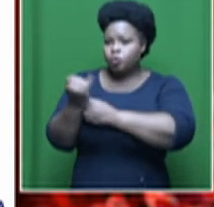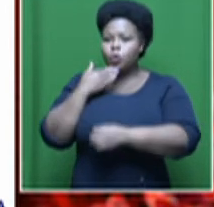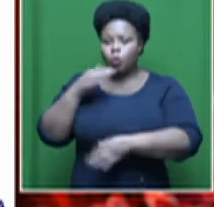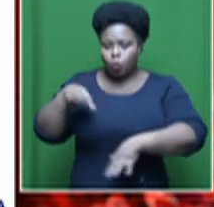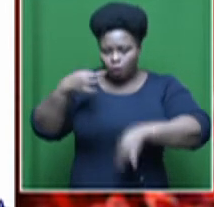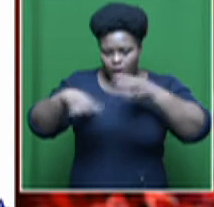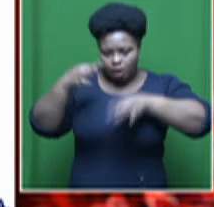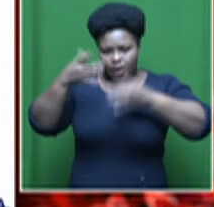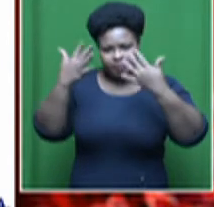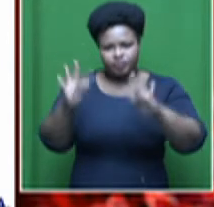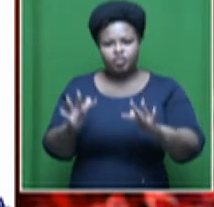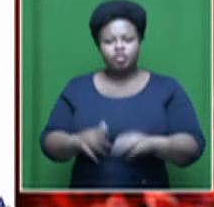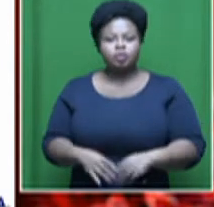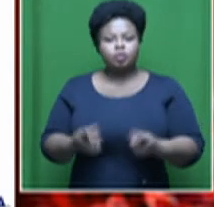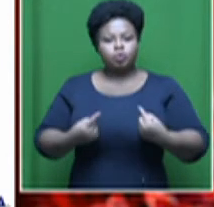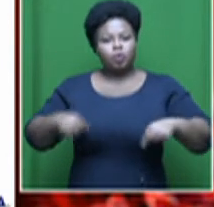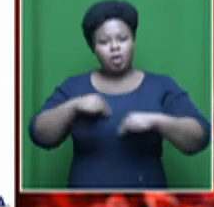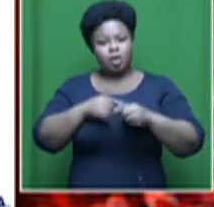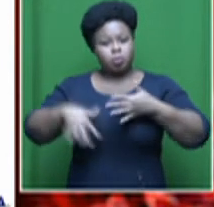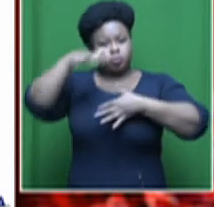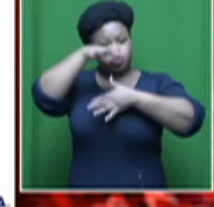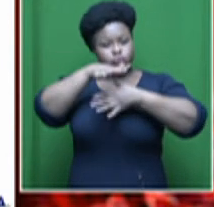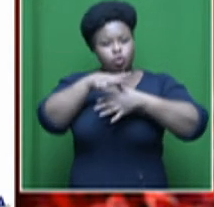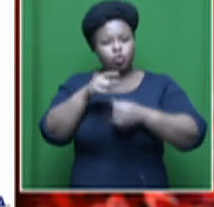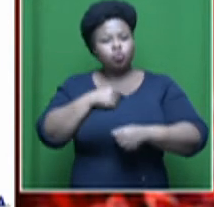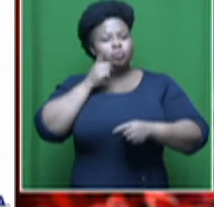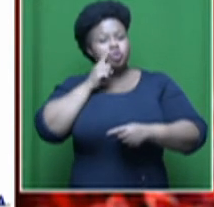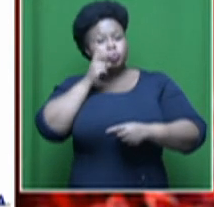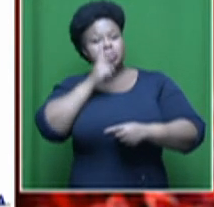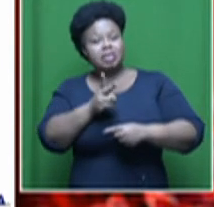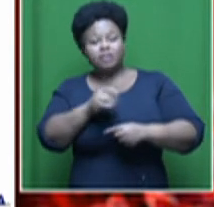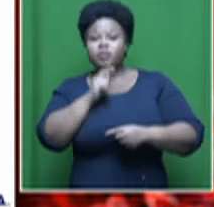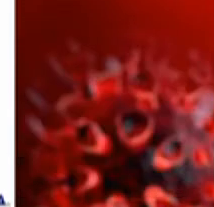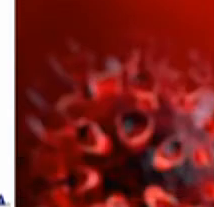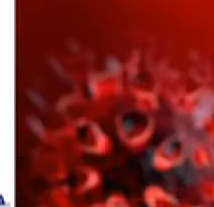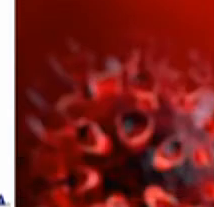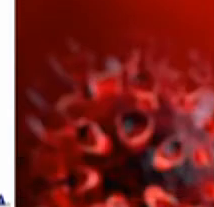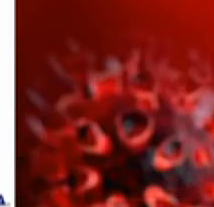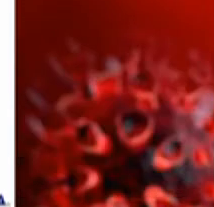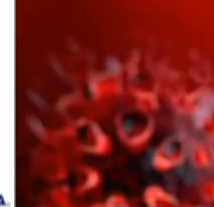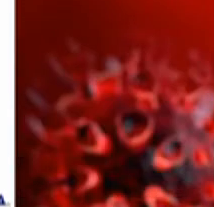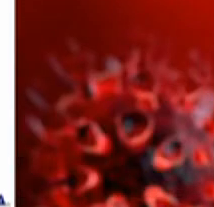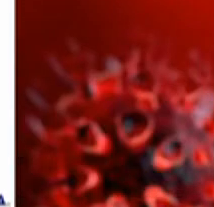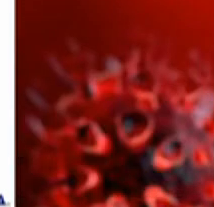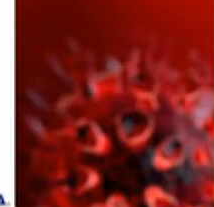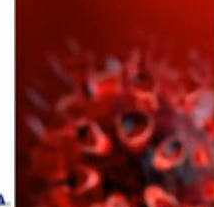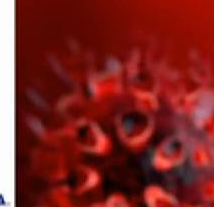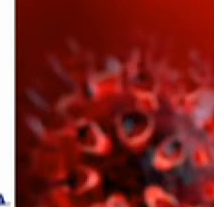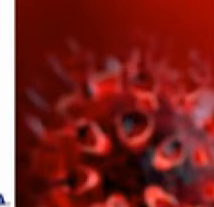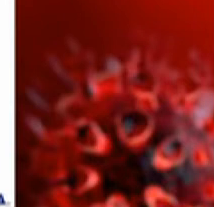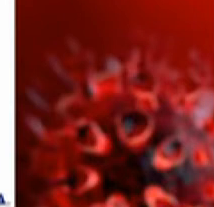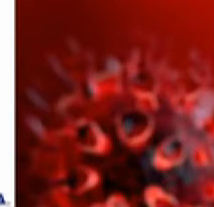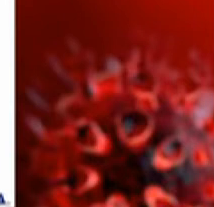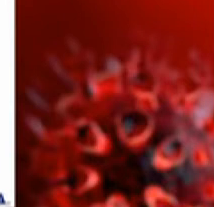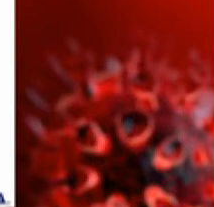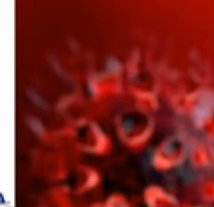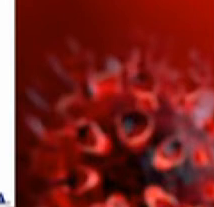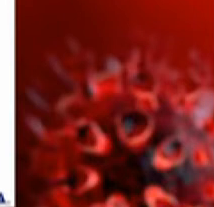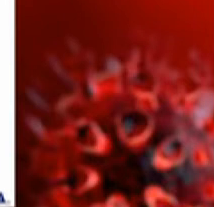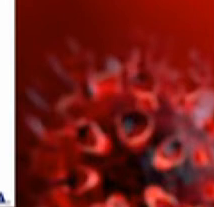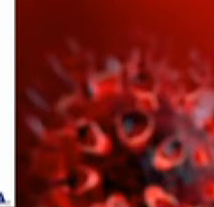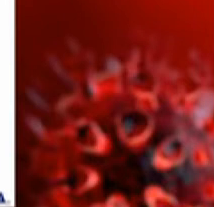analyze in our primary objective of determining whether the vaccine protects against COVID-19 after 2 doses were